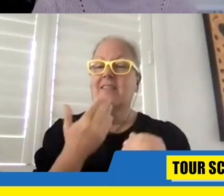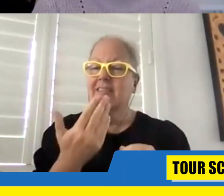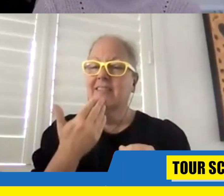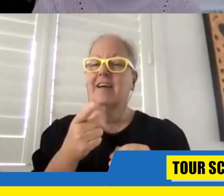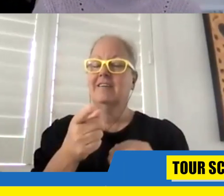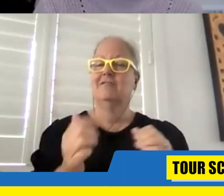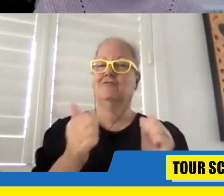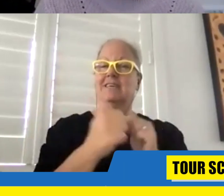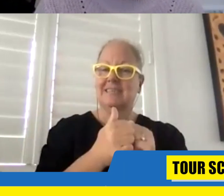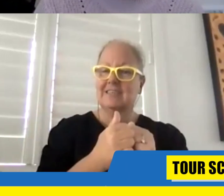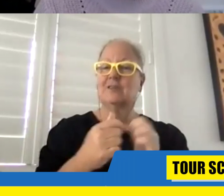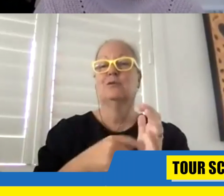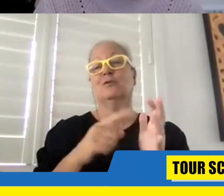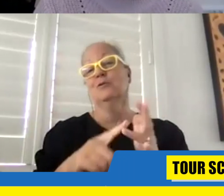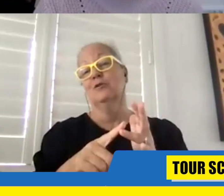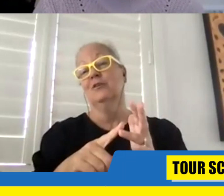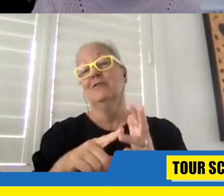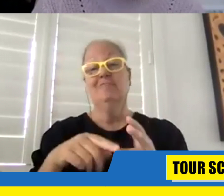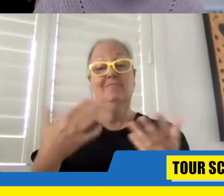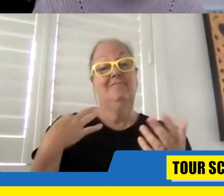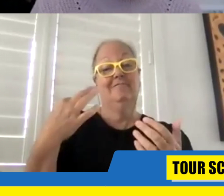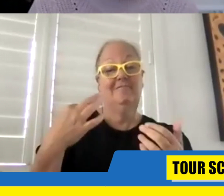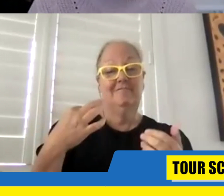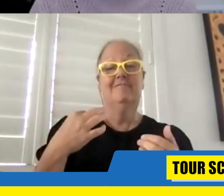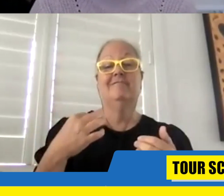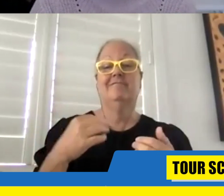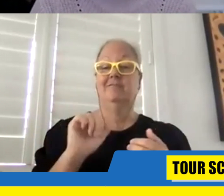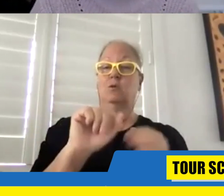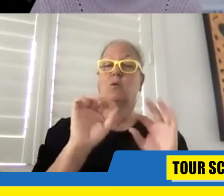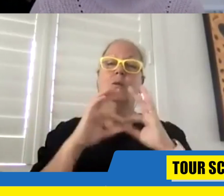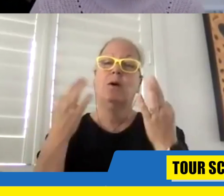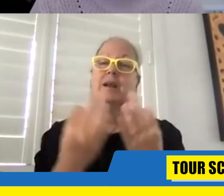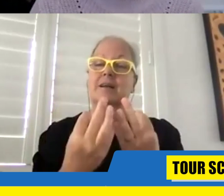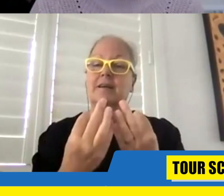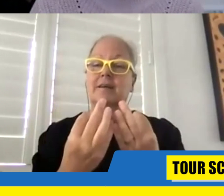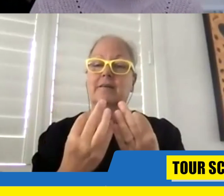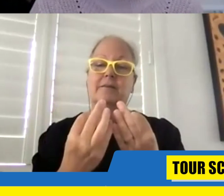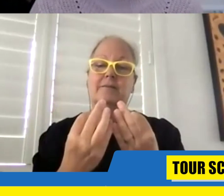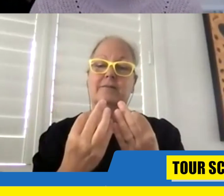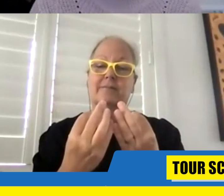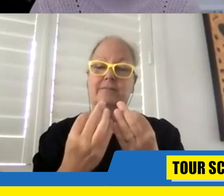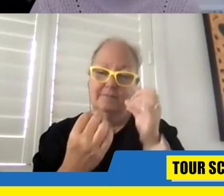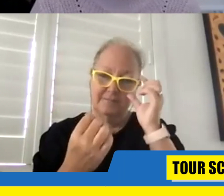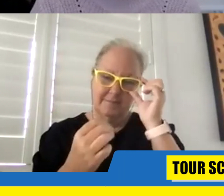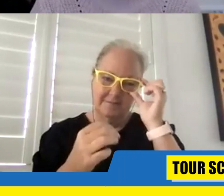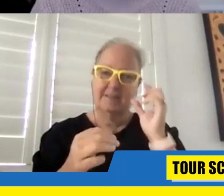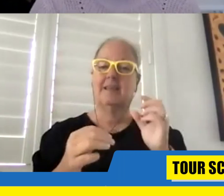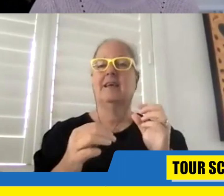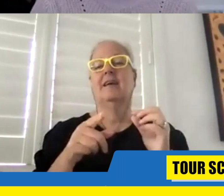to volunteer your organisation as a case study for